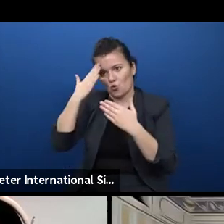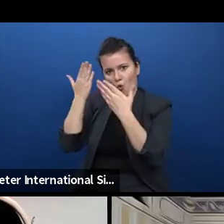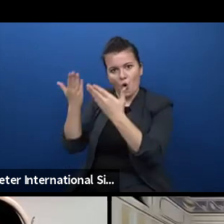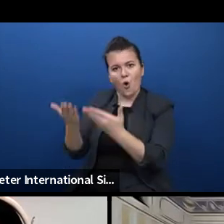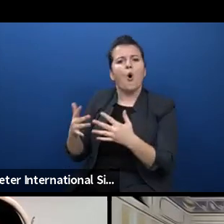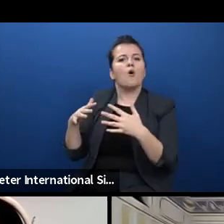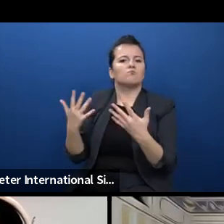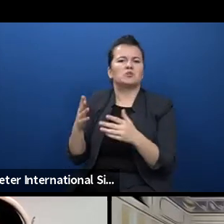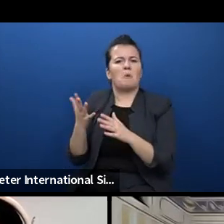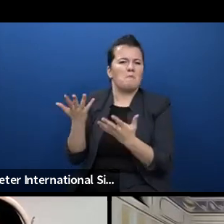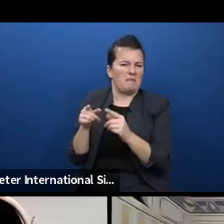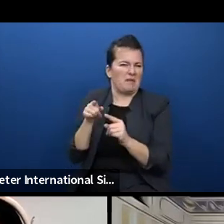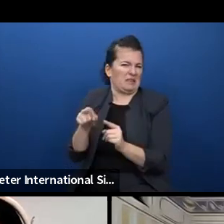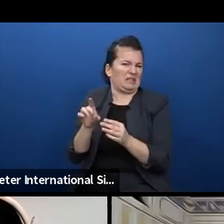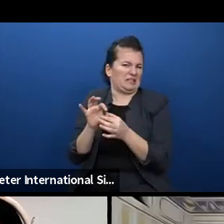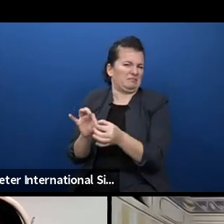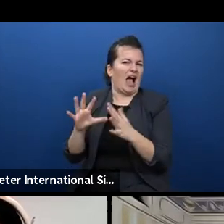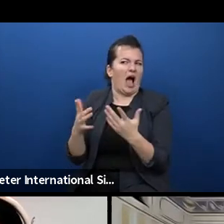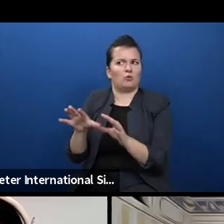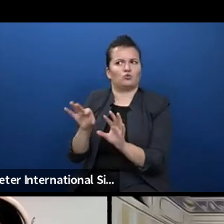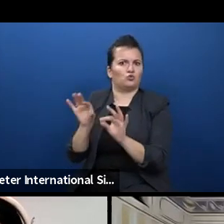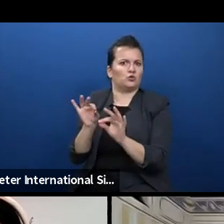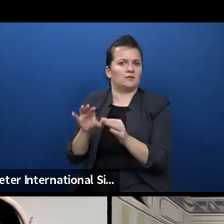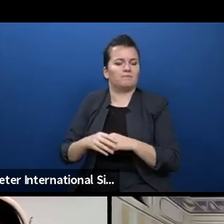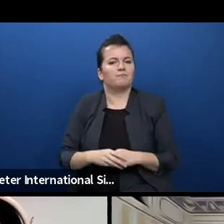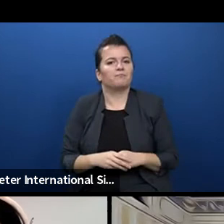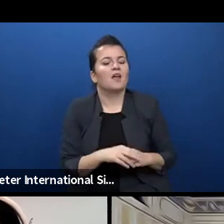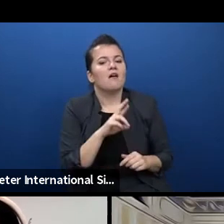Another question from Regina Gull is,